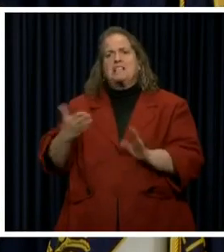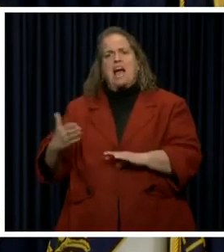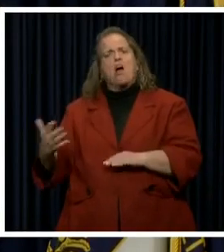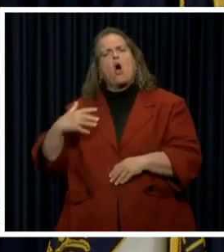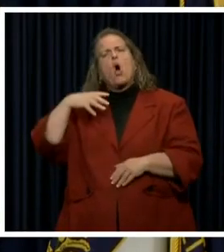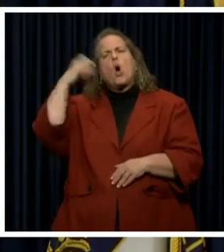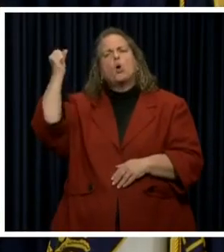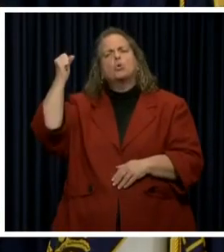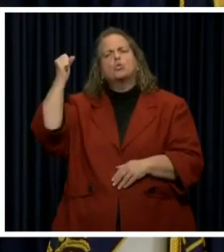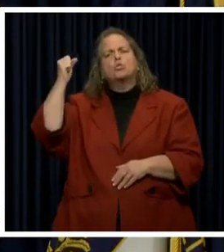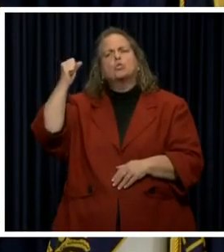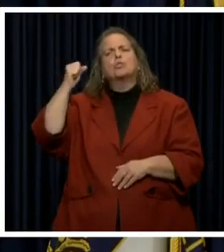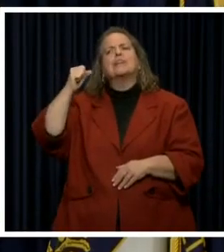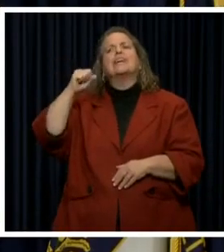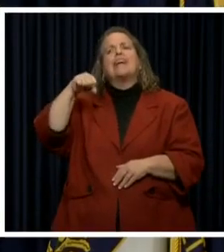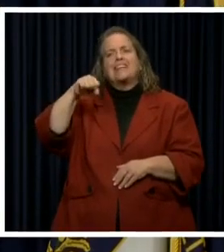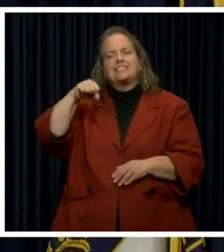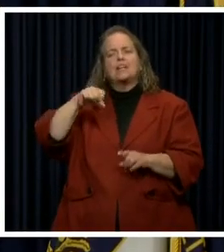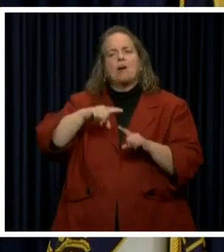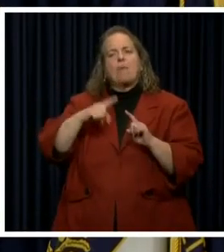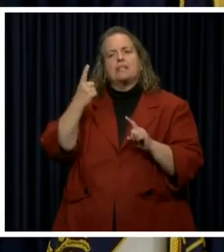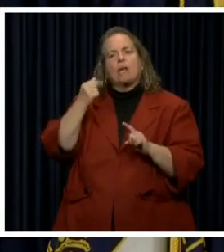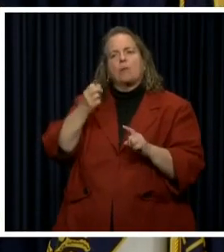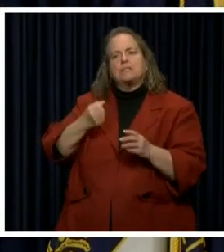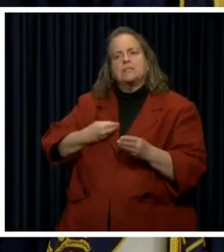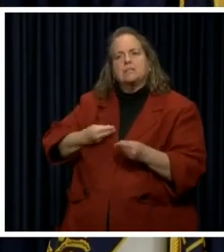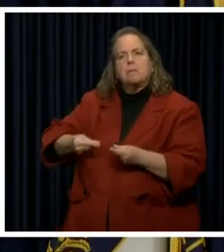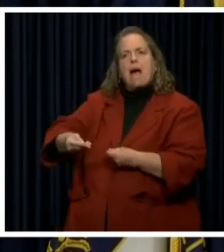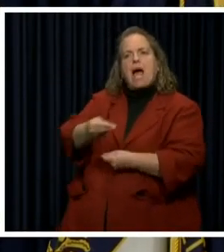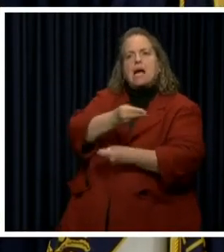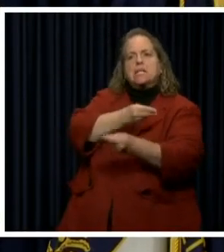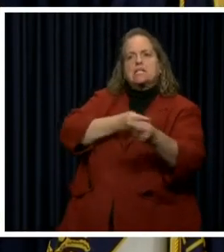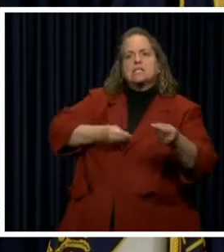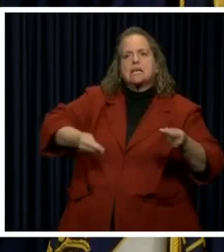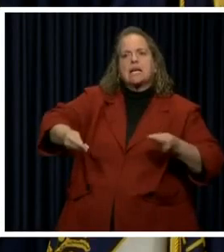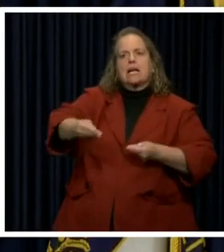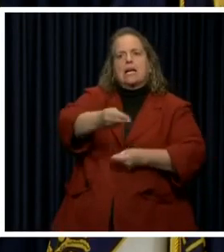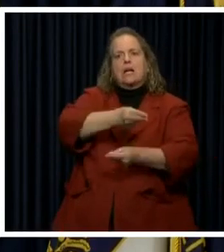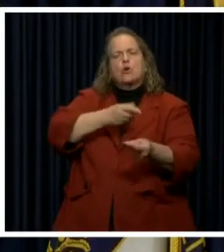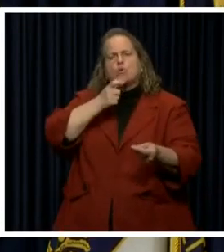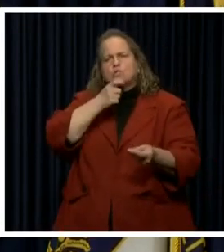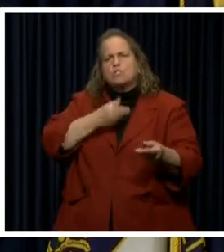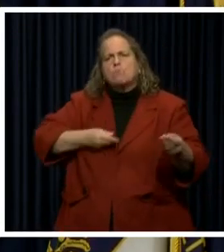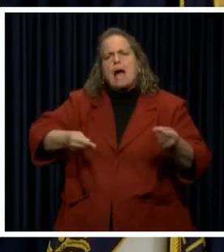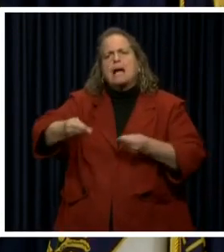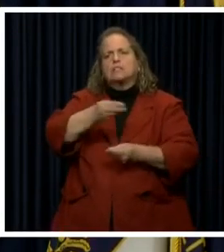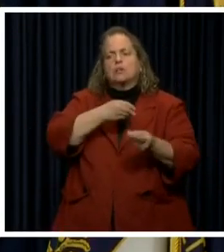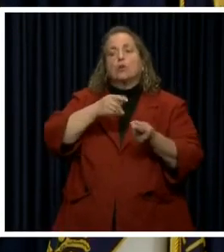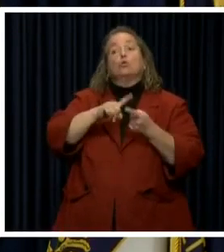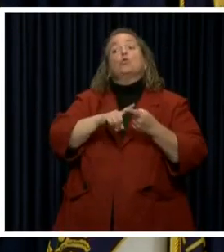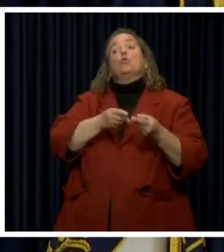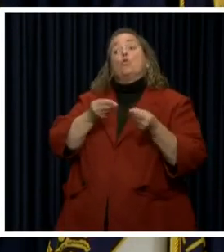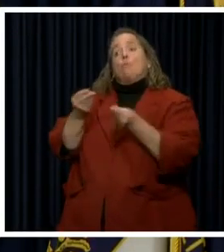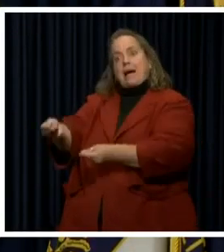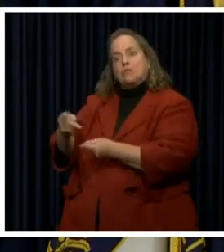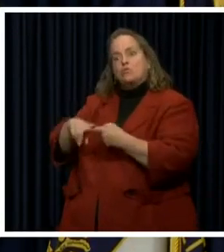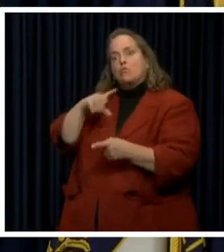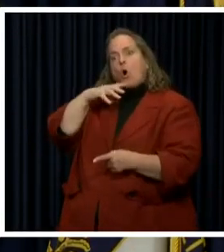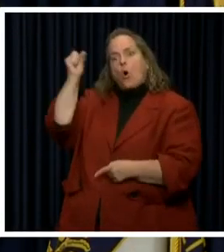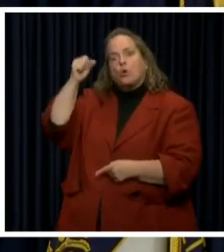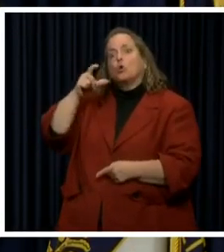well, somebody is passing it, spreading it to the folks that are older. And so if